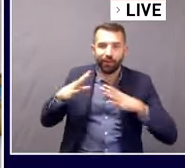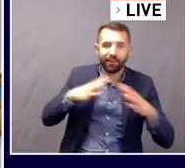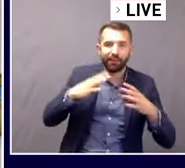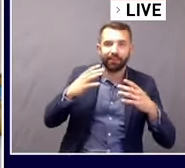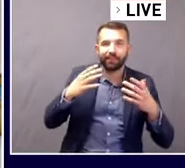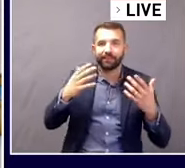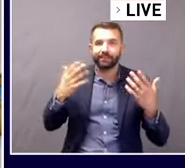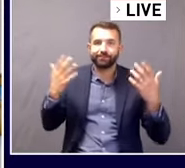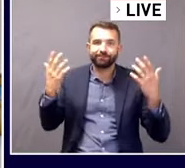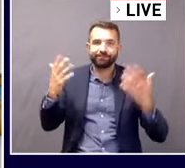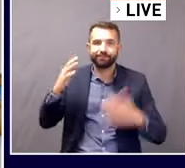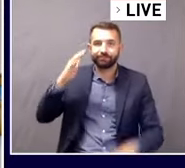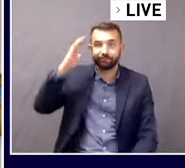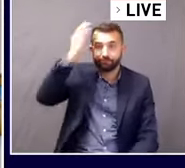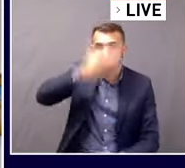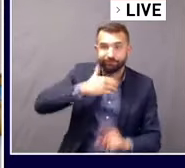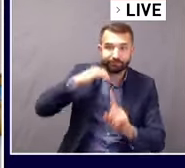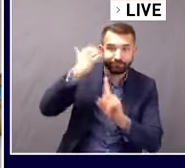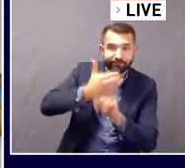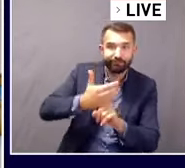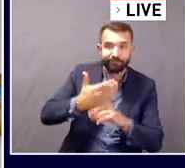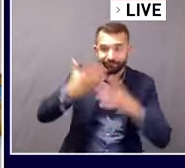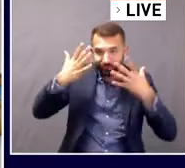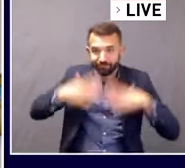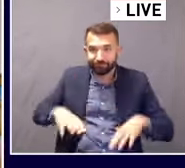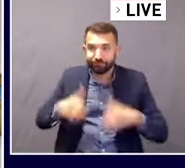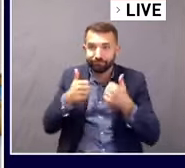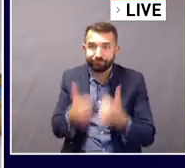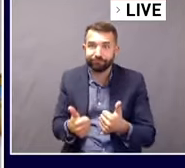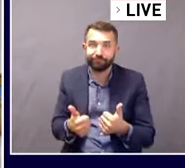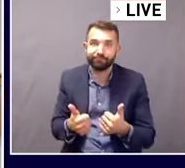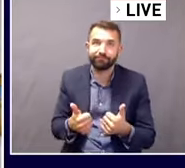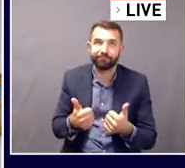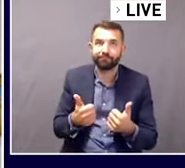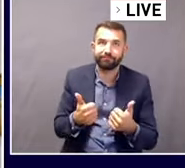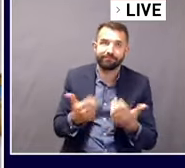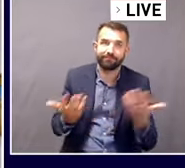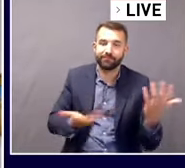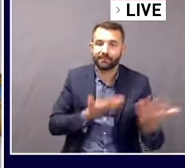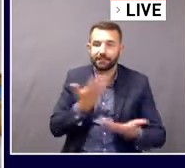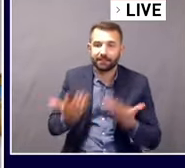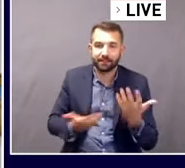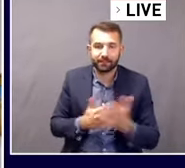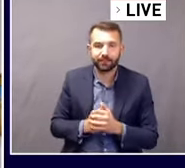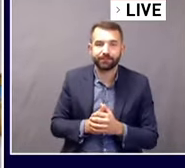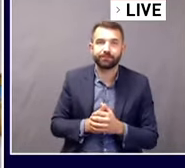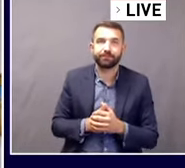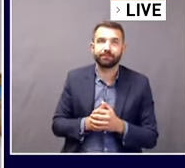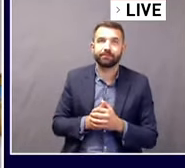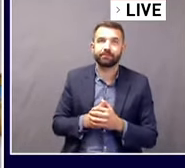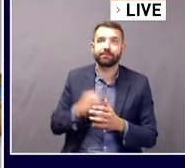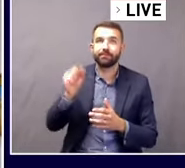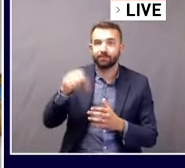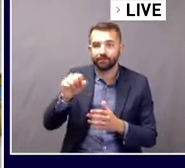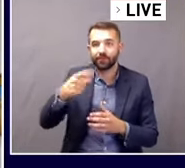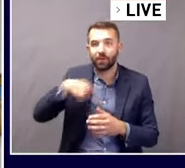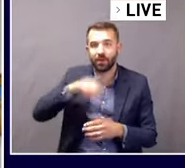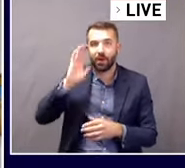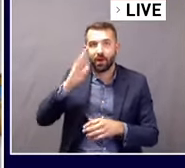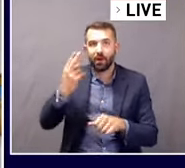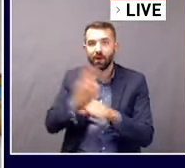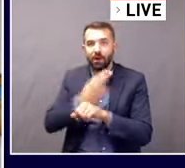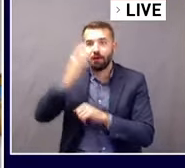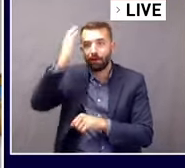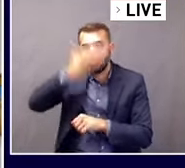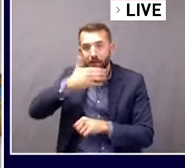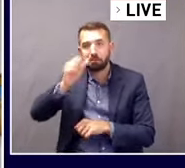we go into that analysis and recognizing that folks will automatically be masked up. There's some benefit there, but it's